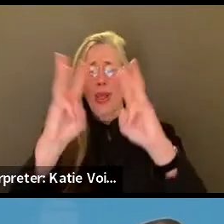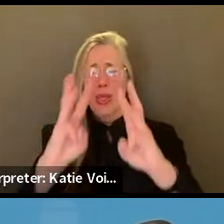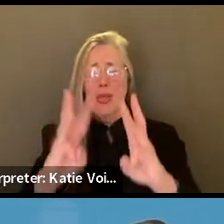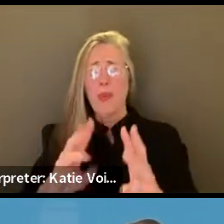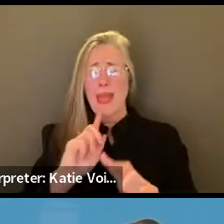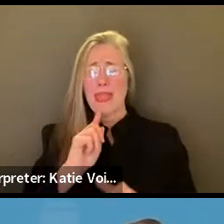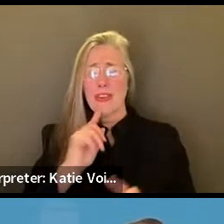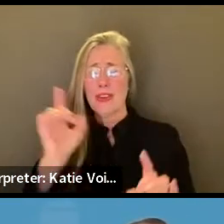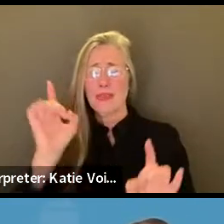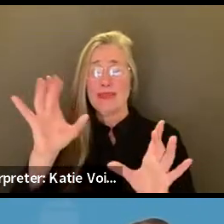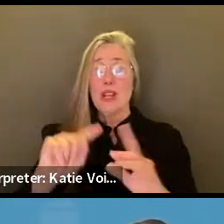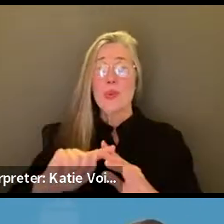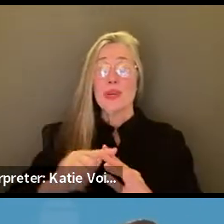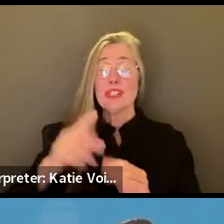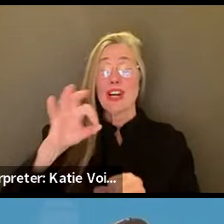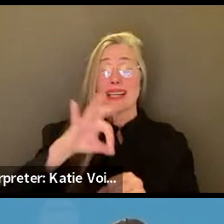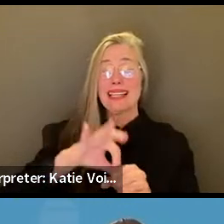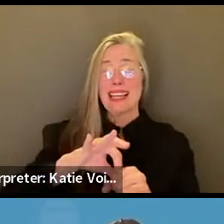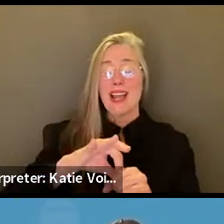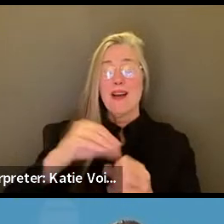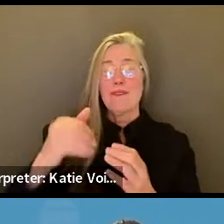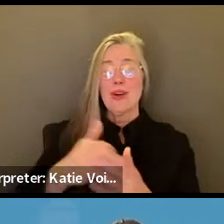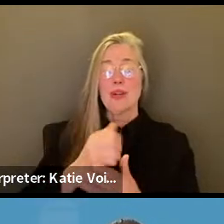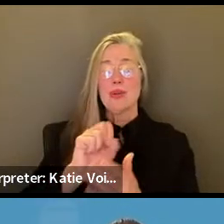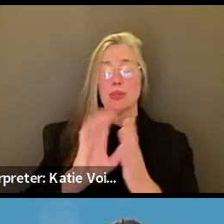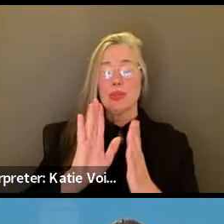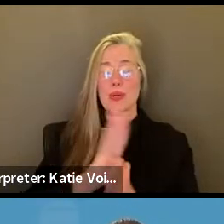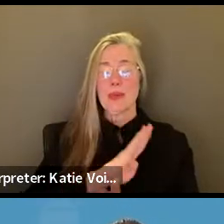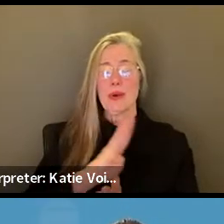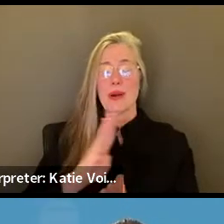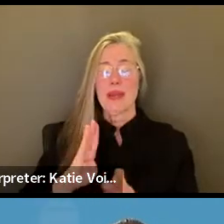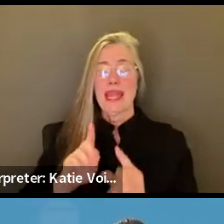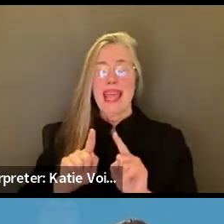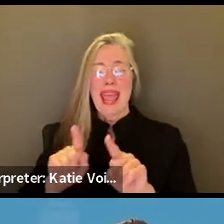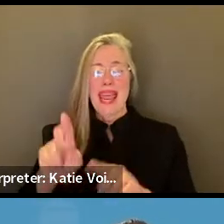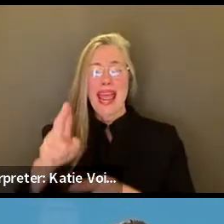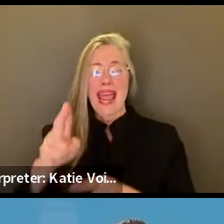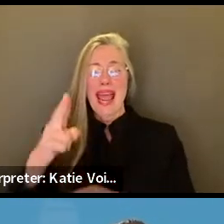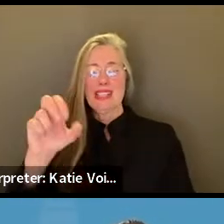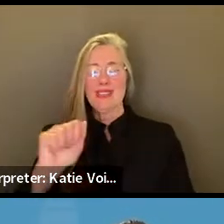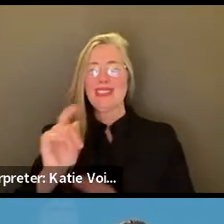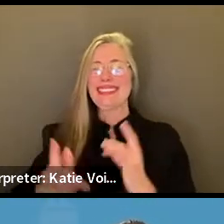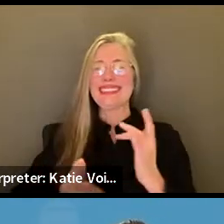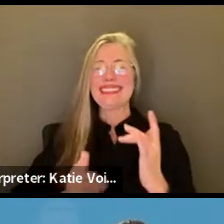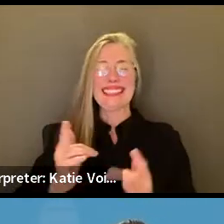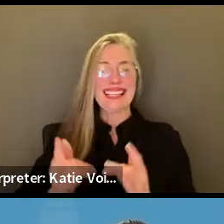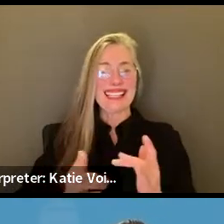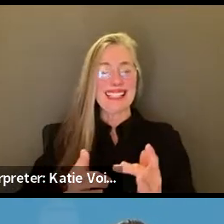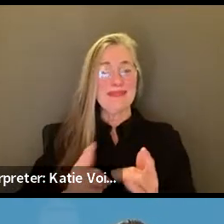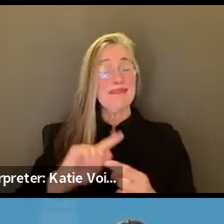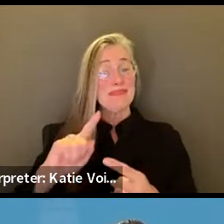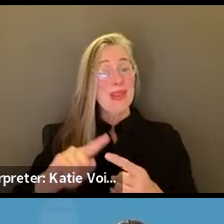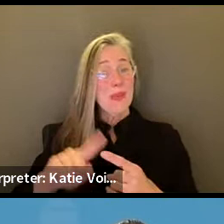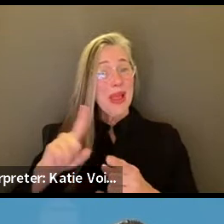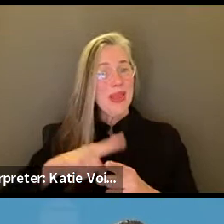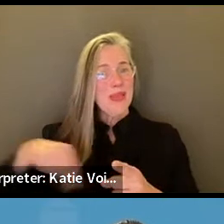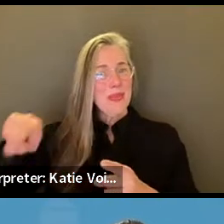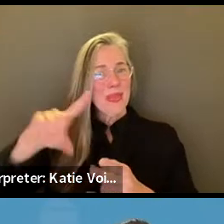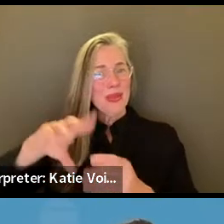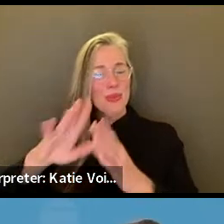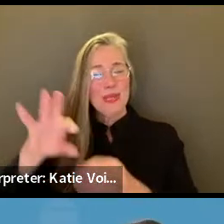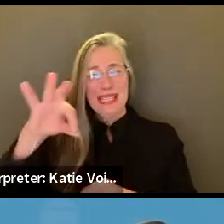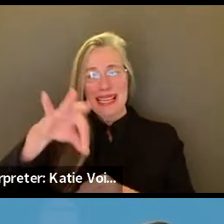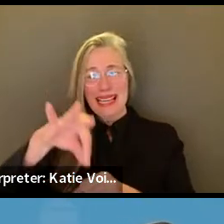the election process for the new student board member at the high schools, which is very exciting. And once those students are elected at their respective